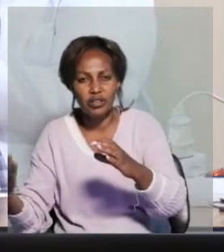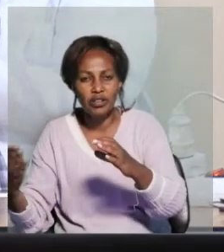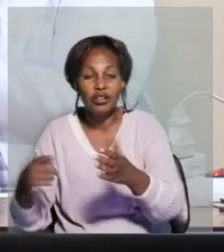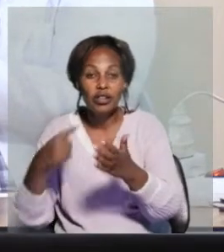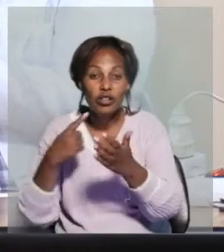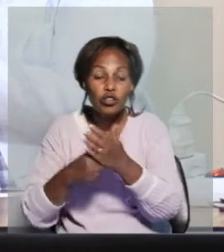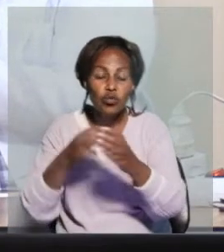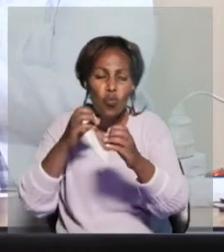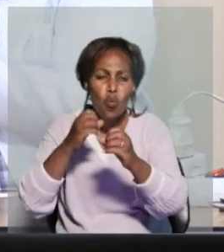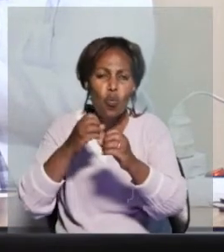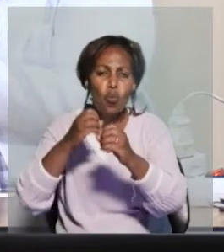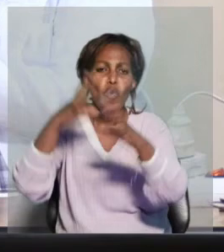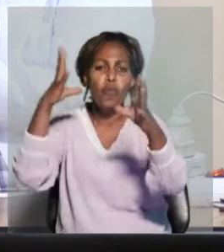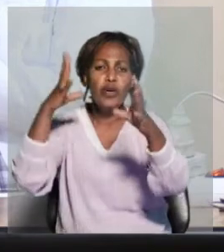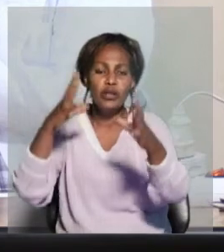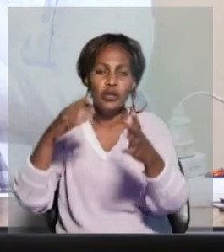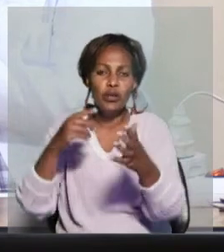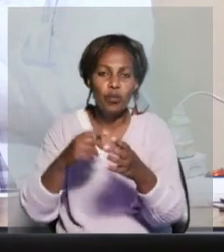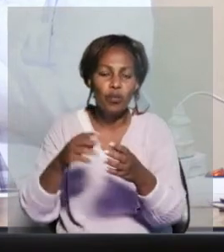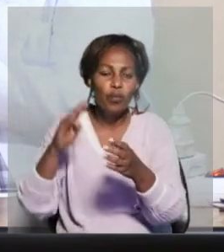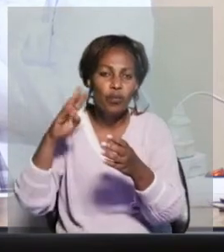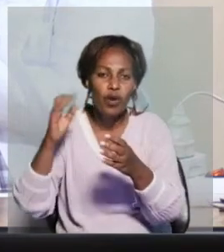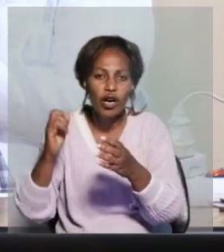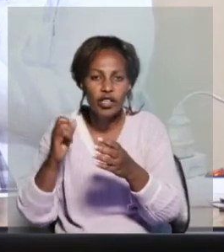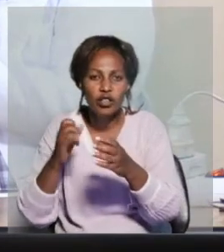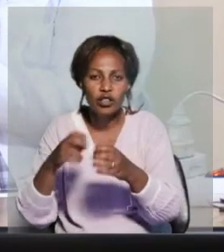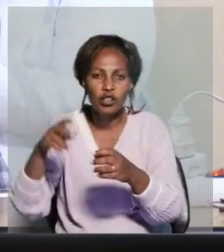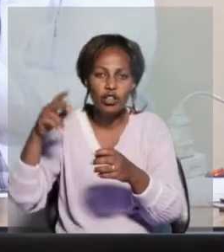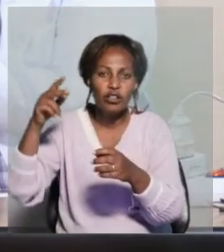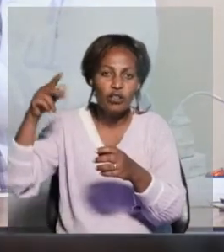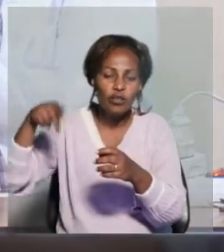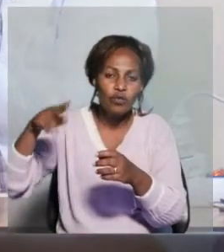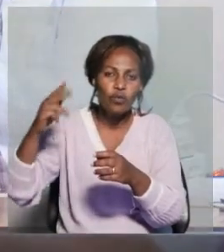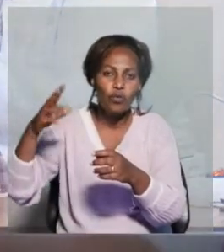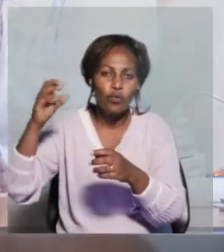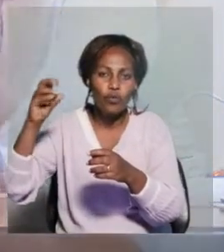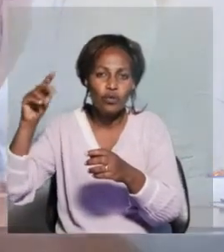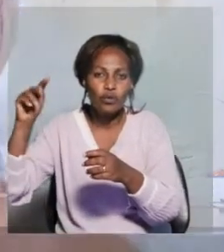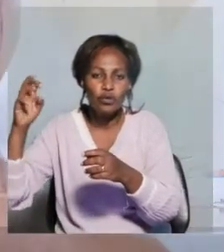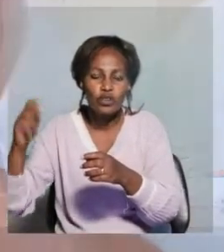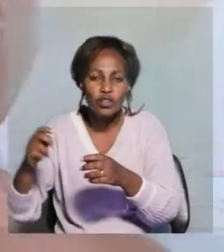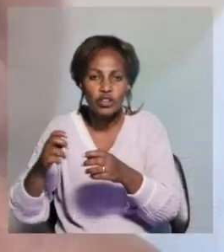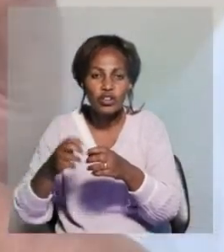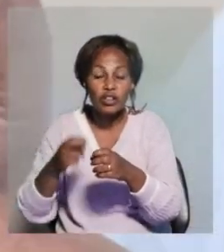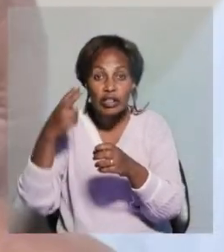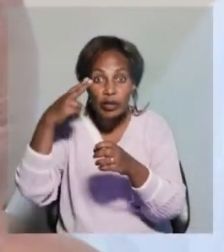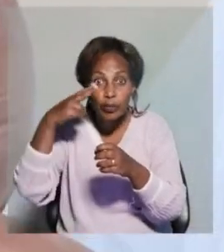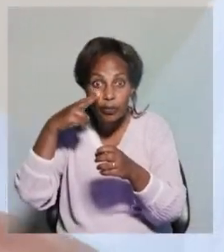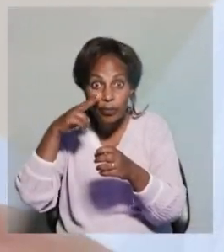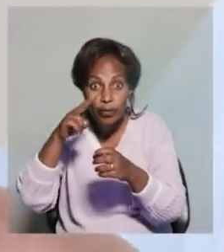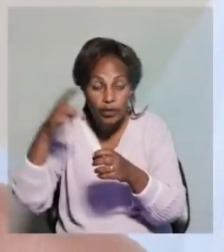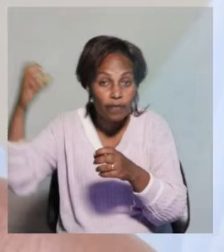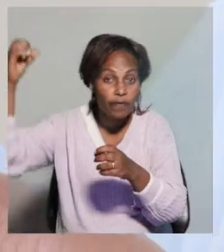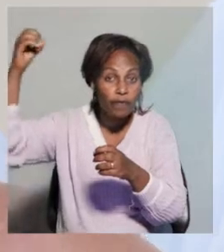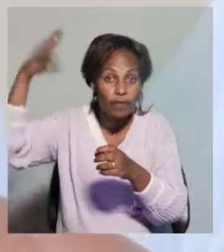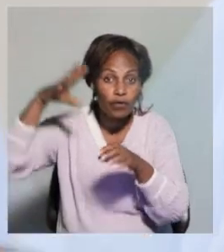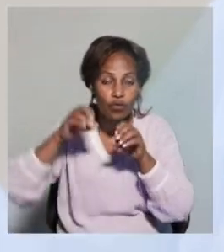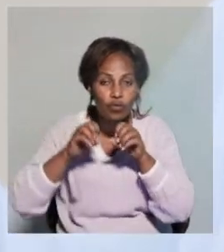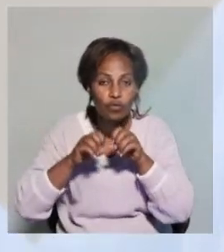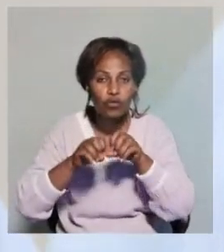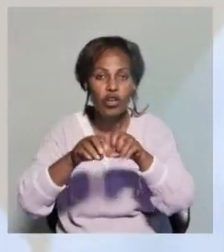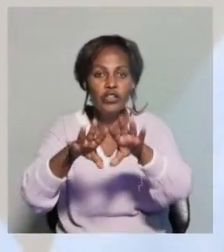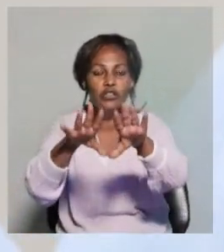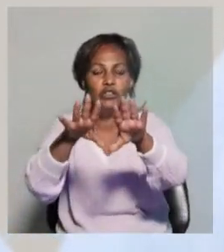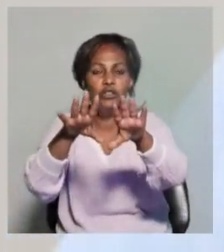when bombarded by those photons, will emit visible light. This